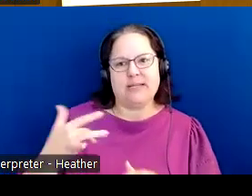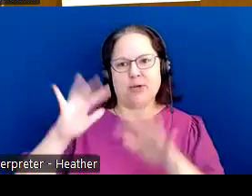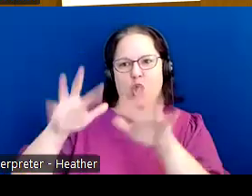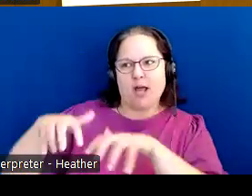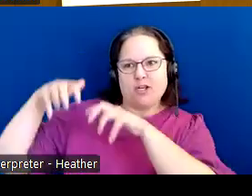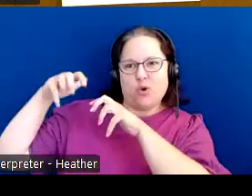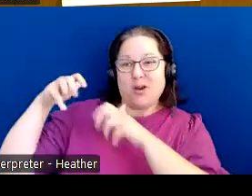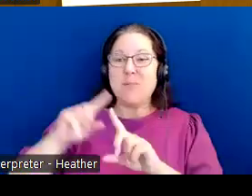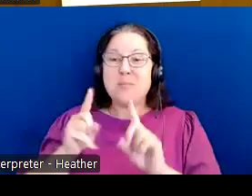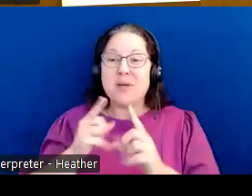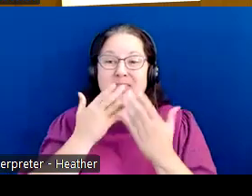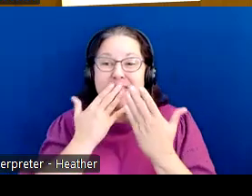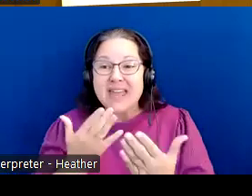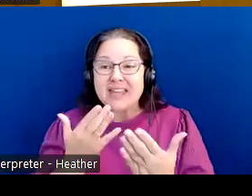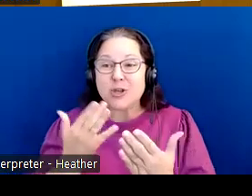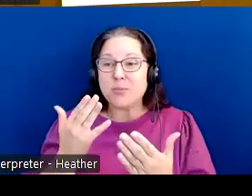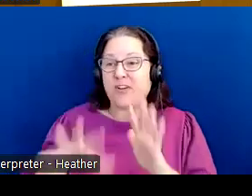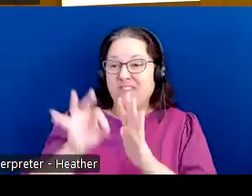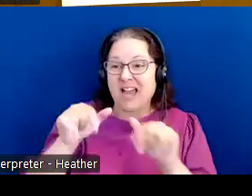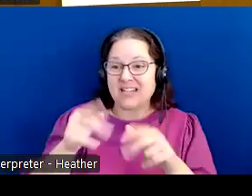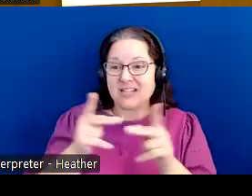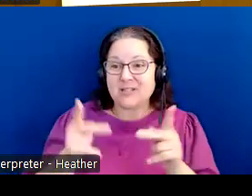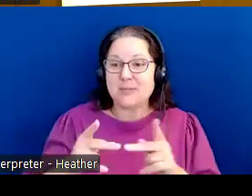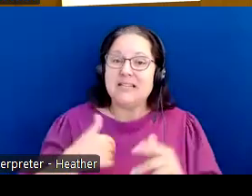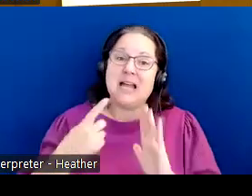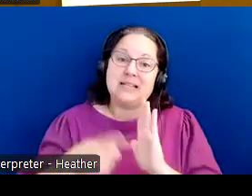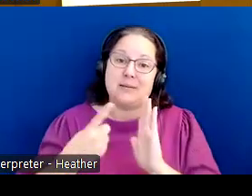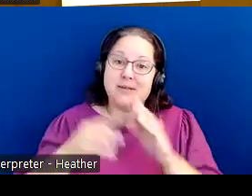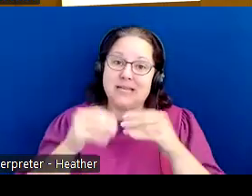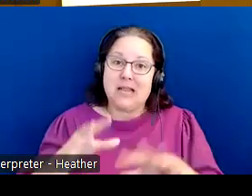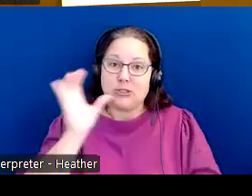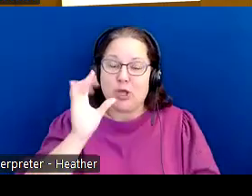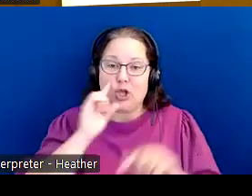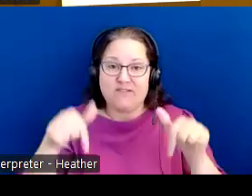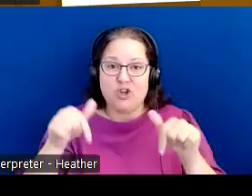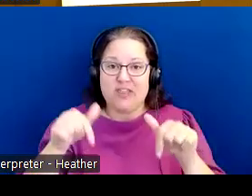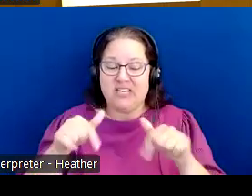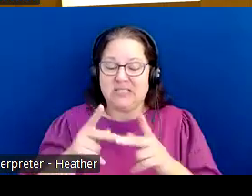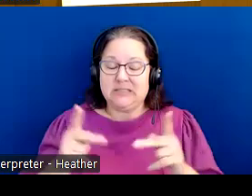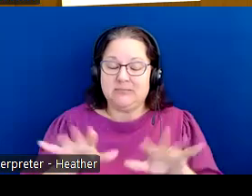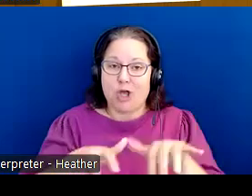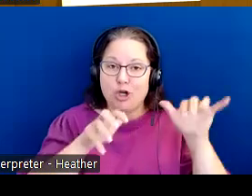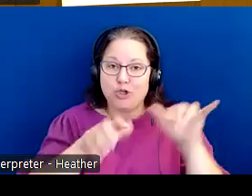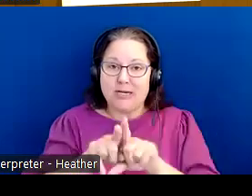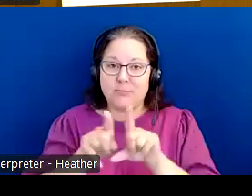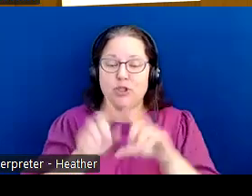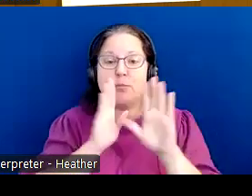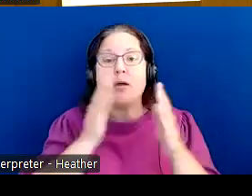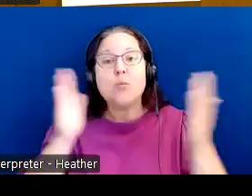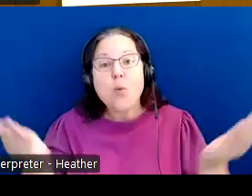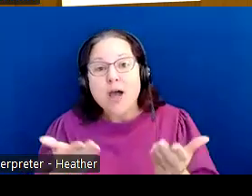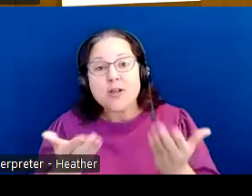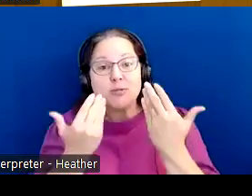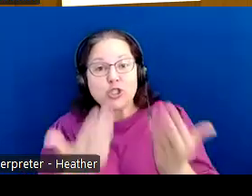thanks everybody for finding your way. I always end up getting lost when I try to find this auditorium, but welcome to all of you and